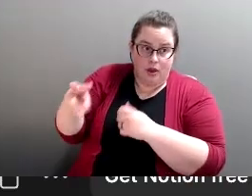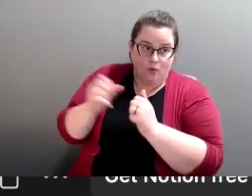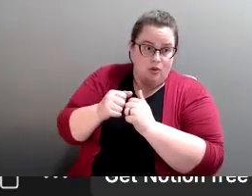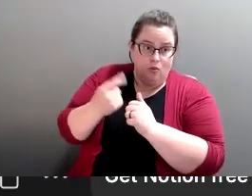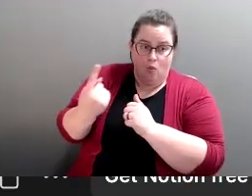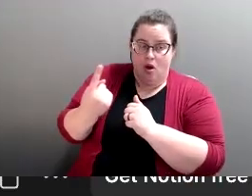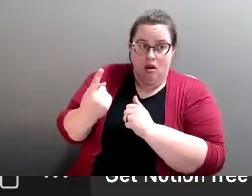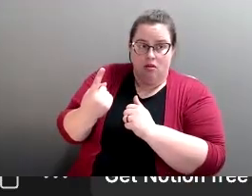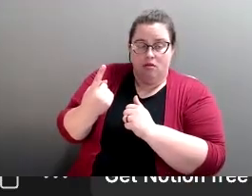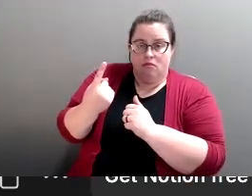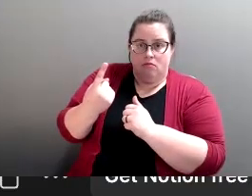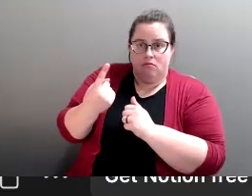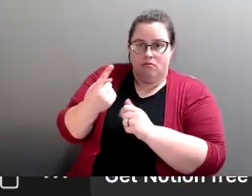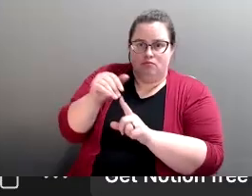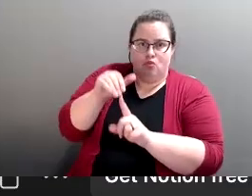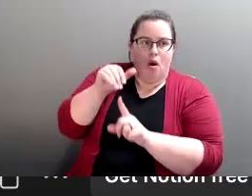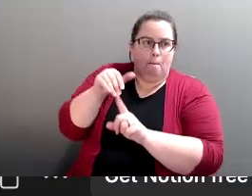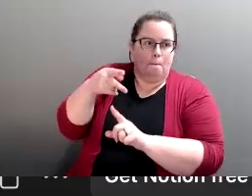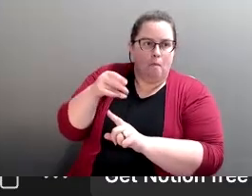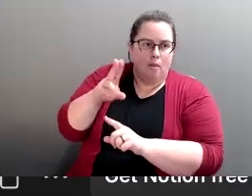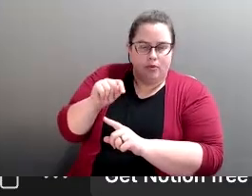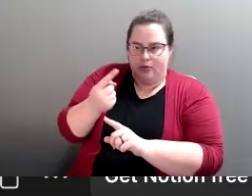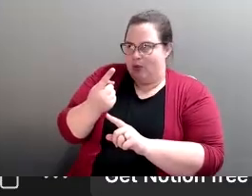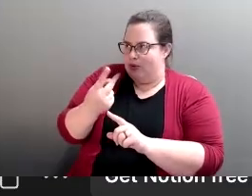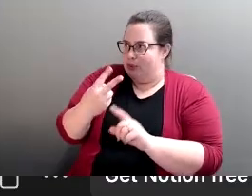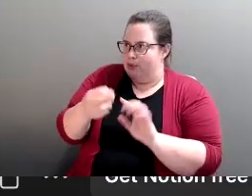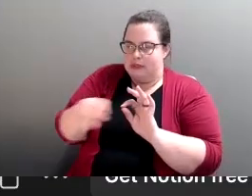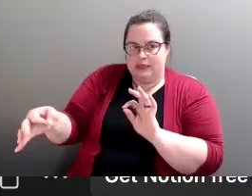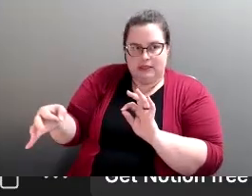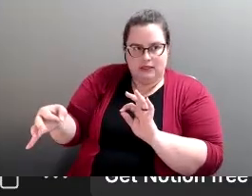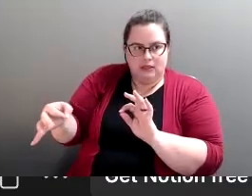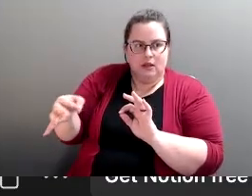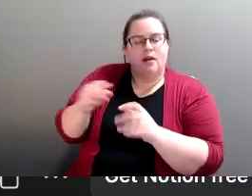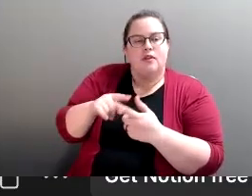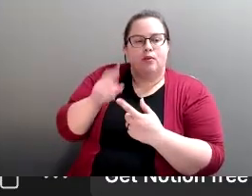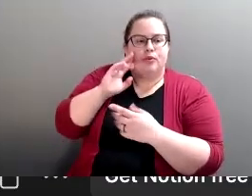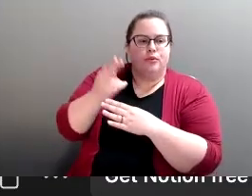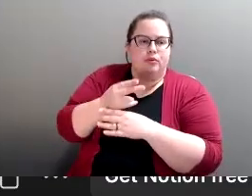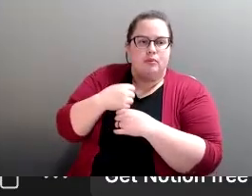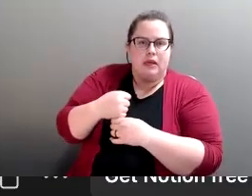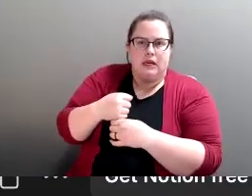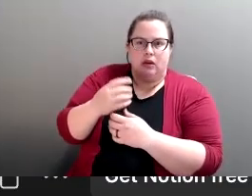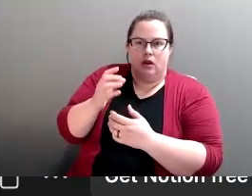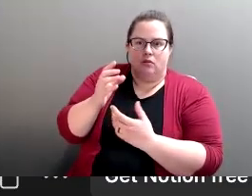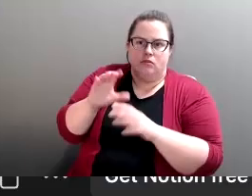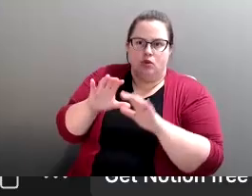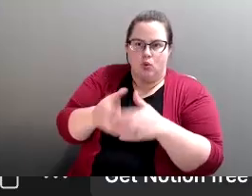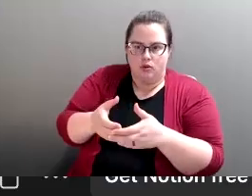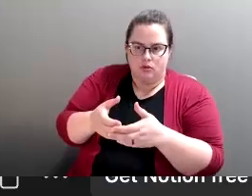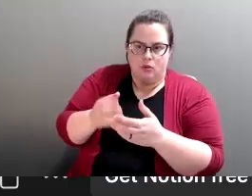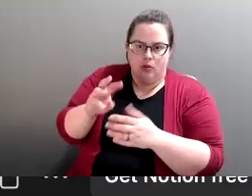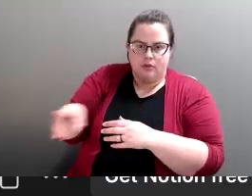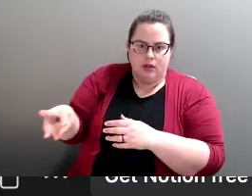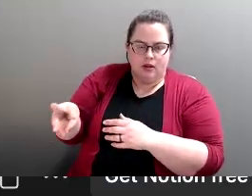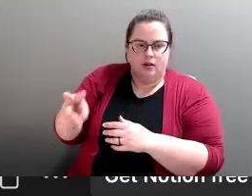one line, with one prompt, like I think one or two sentences, and I'm gonna use it to create a course website, right? The